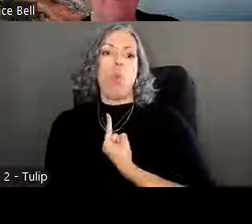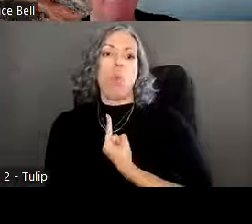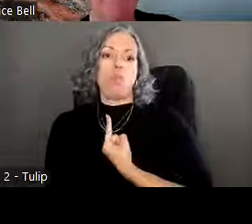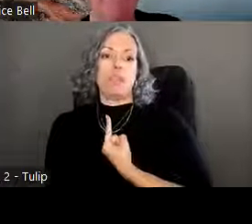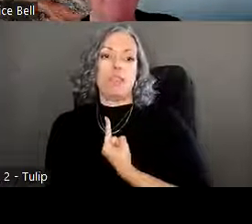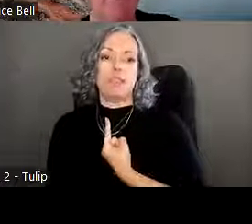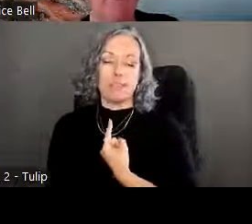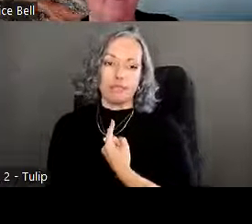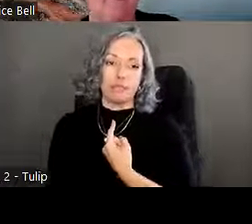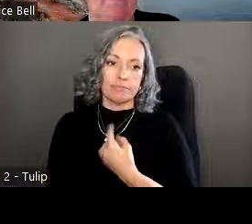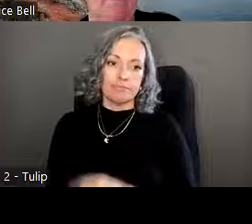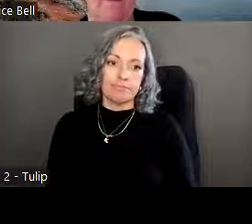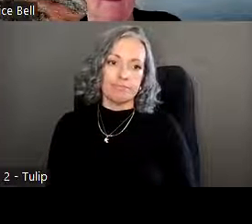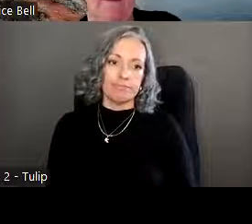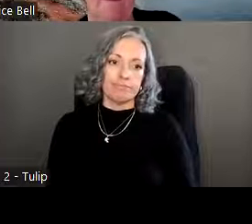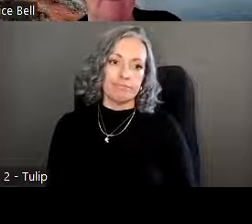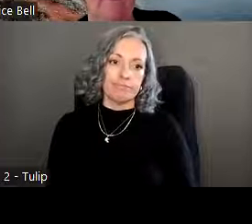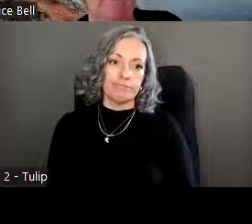loneliness scale.